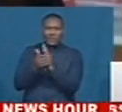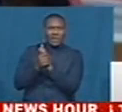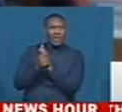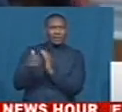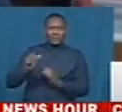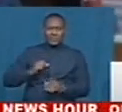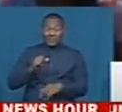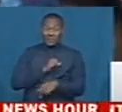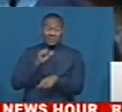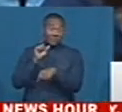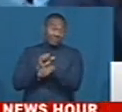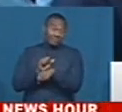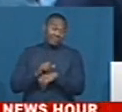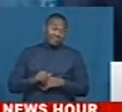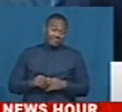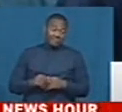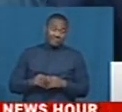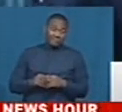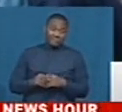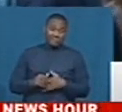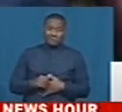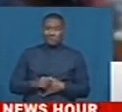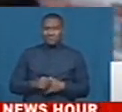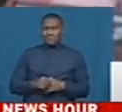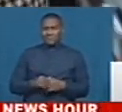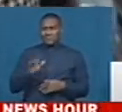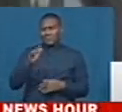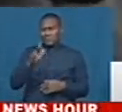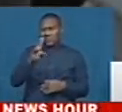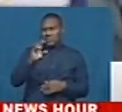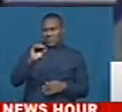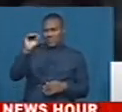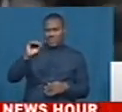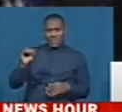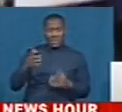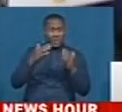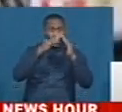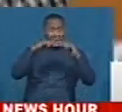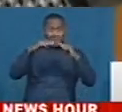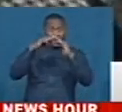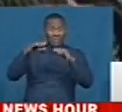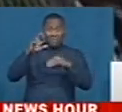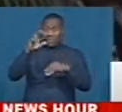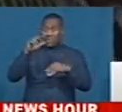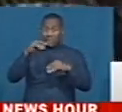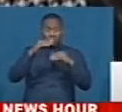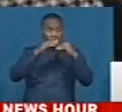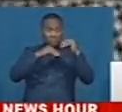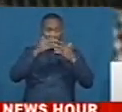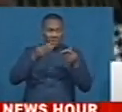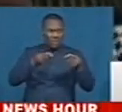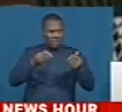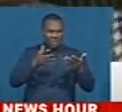the job. What makes matters worse is the fact that about 70% of the houses in Accra are built